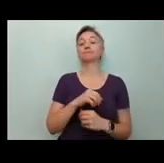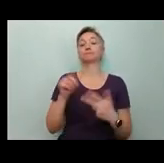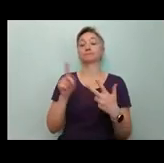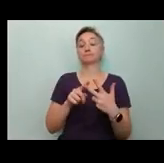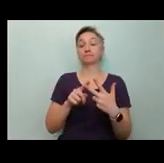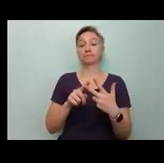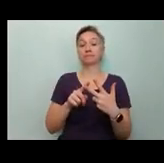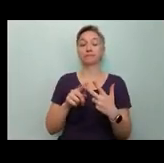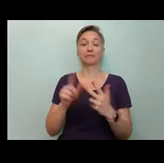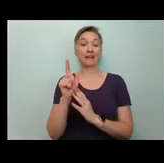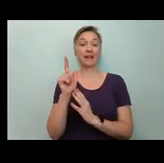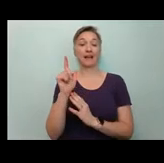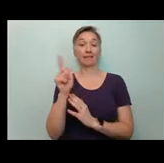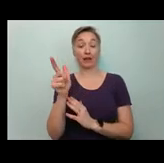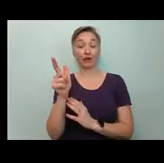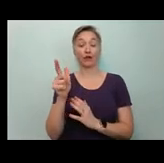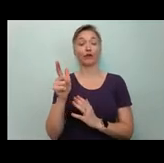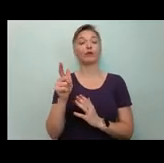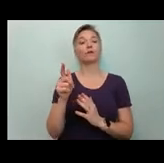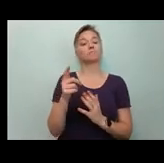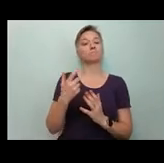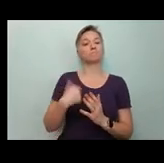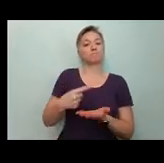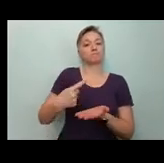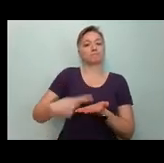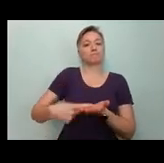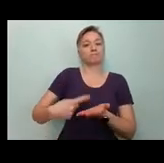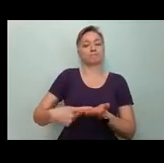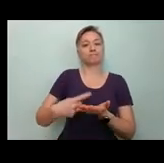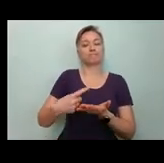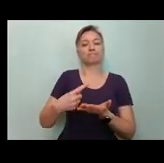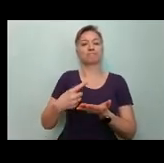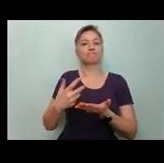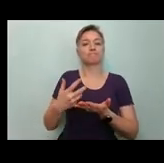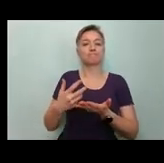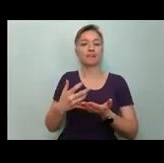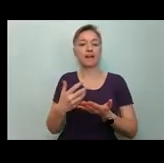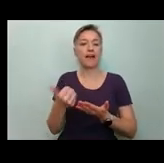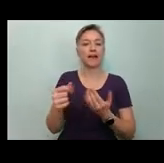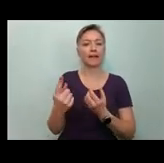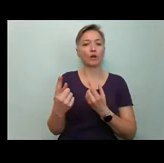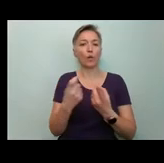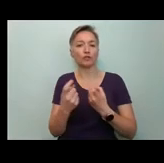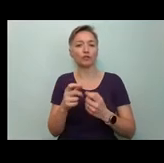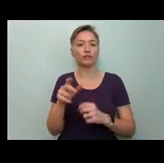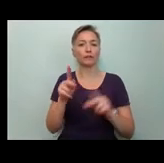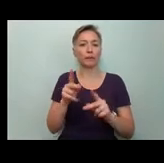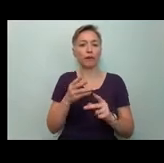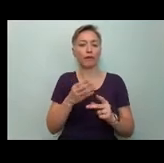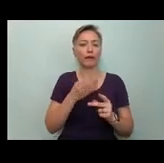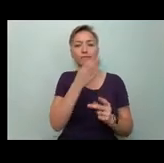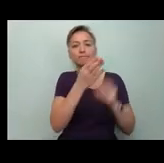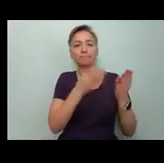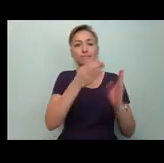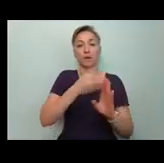in the presentation, we'll be discussing some of the questions that have been submitted in advance of the